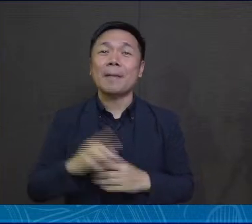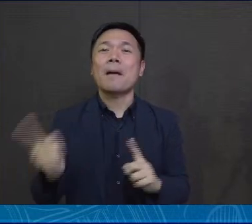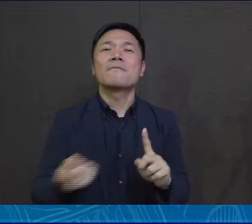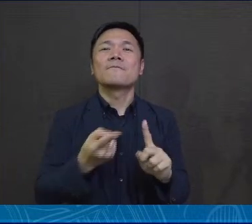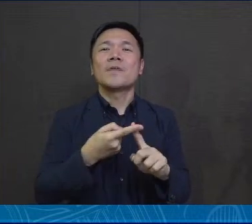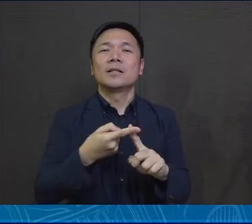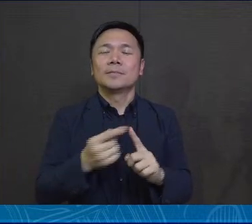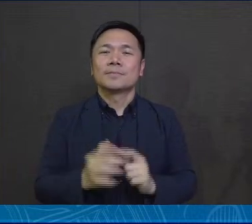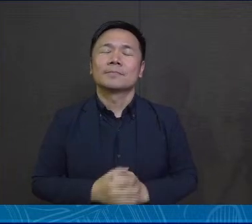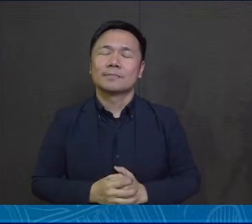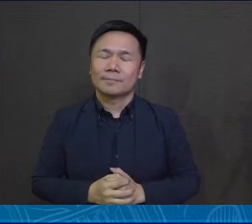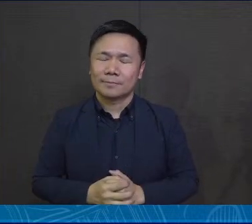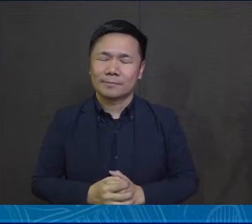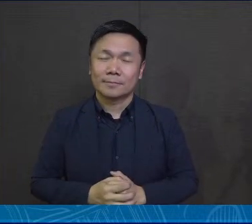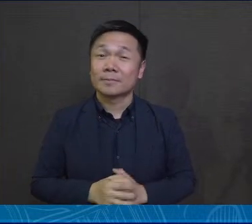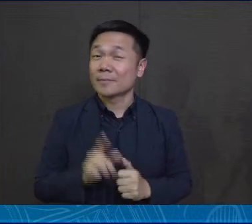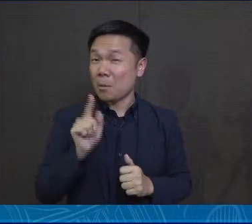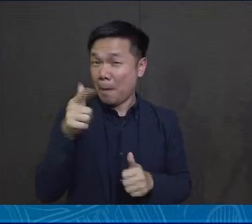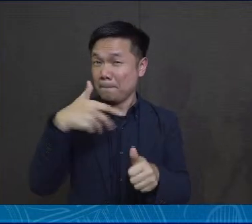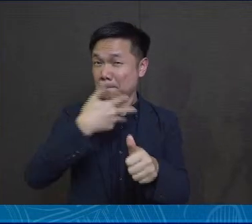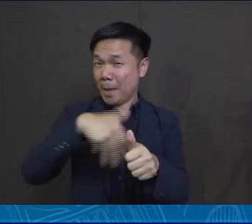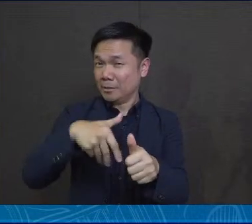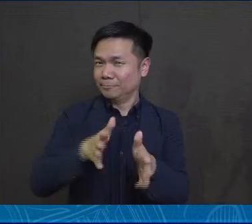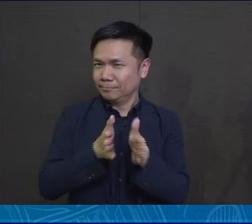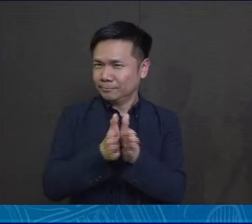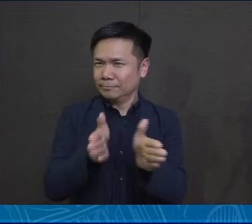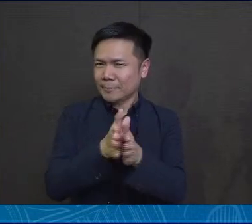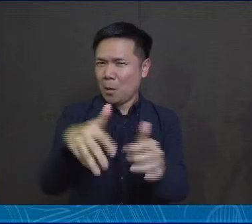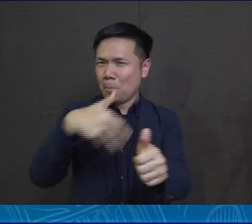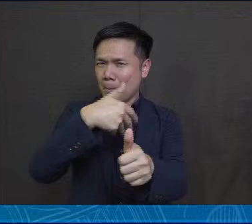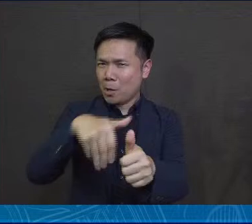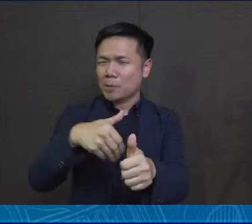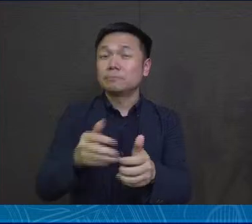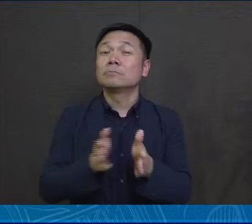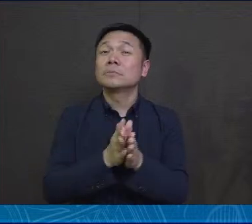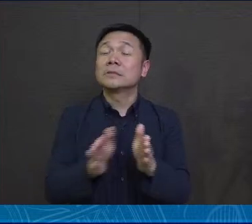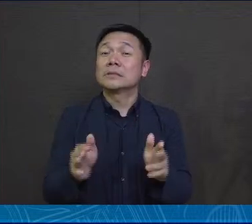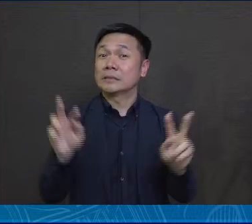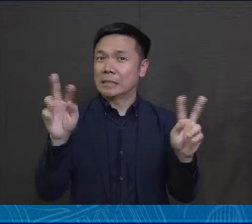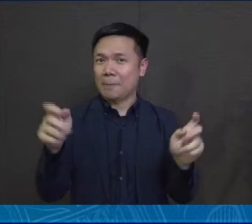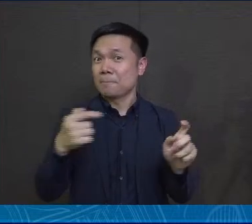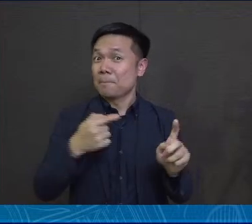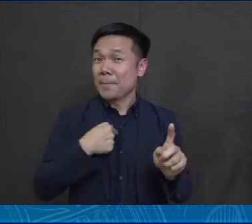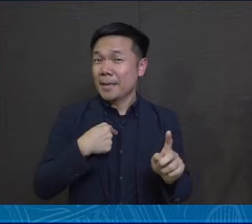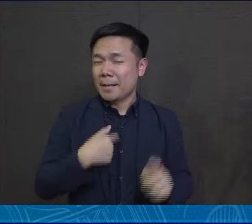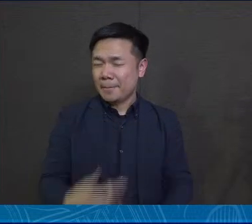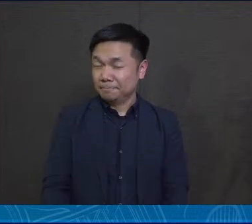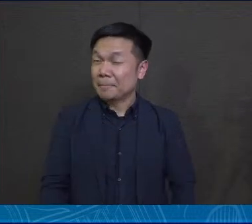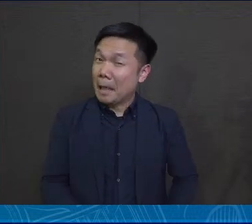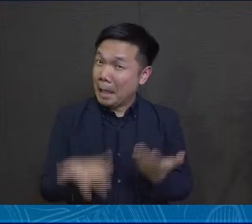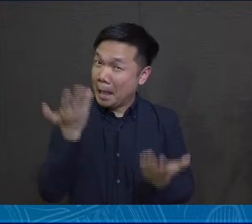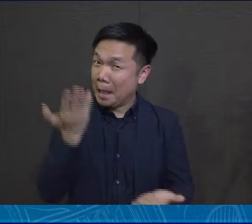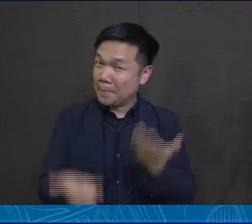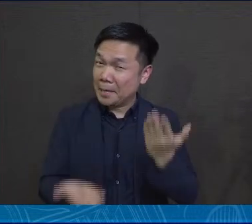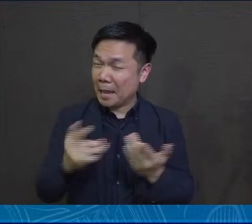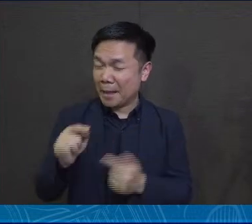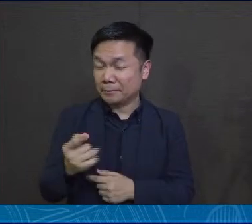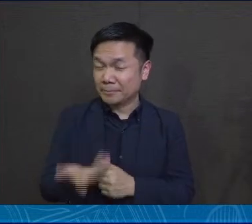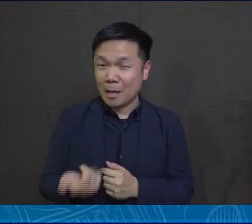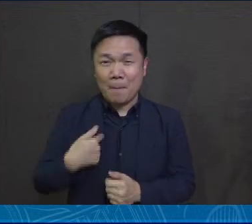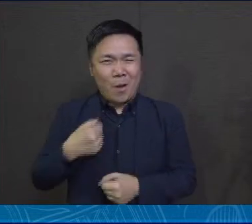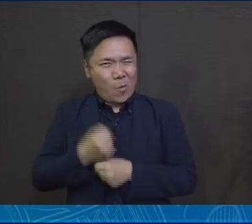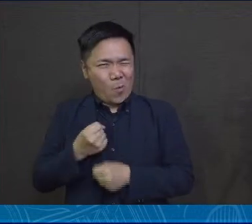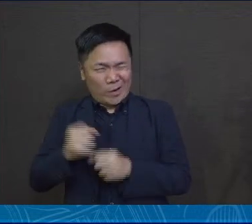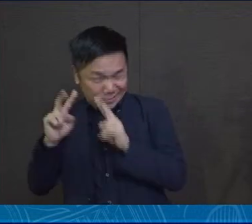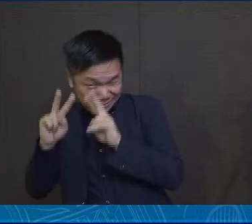maybe start with a bit of a disclaimer and recognizing that I'm naturally biased in my opinion of the role of actuaries when it comes